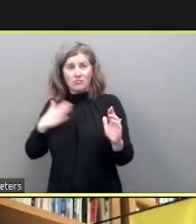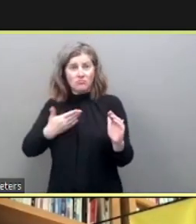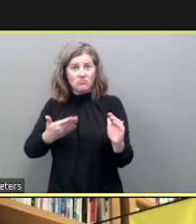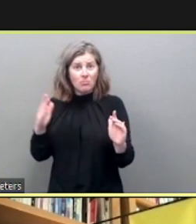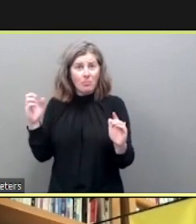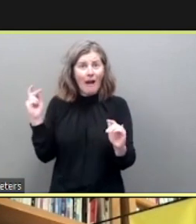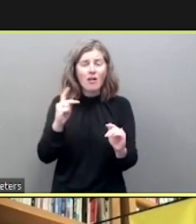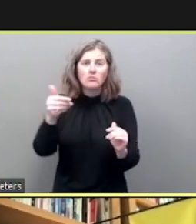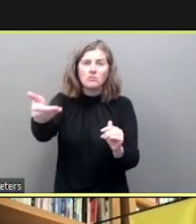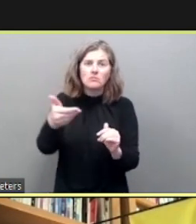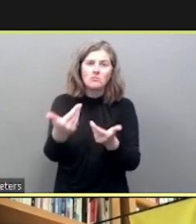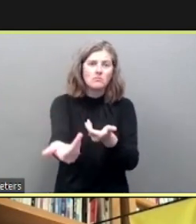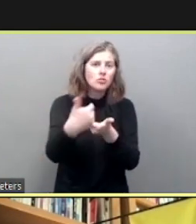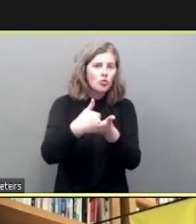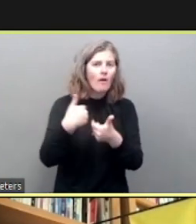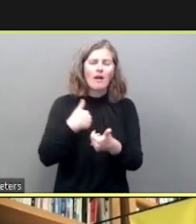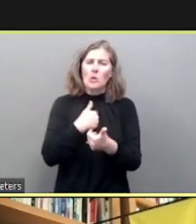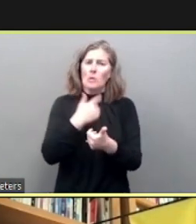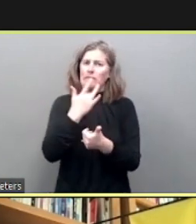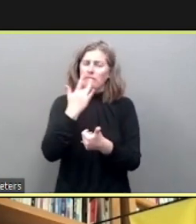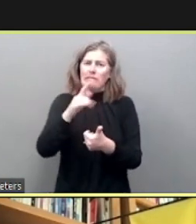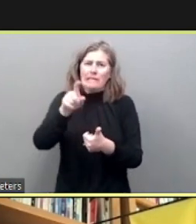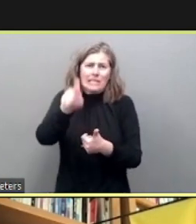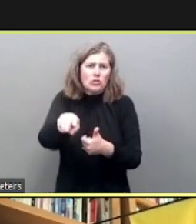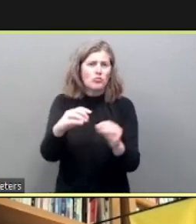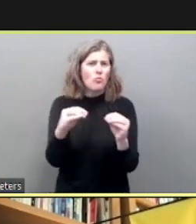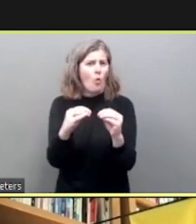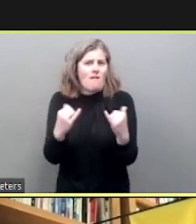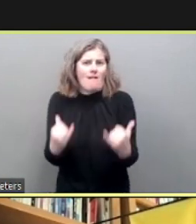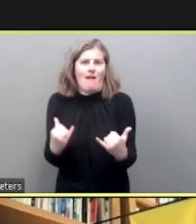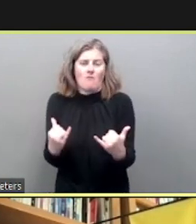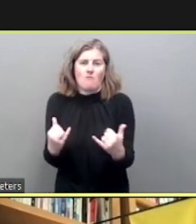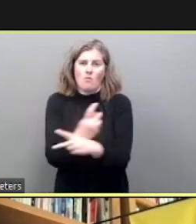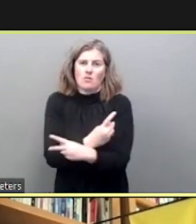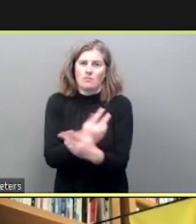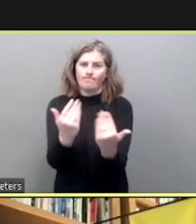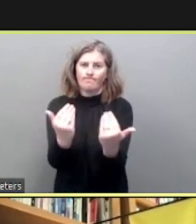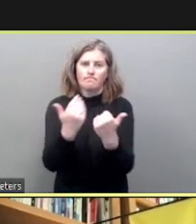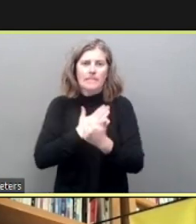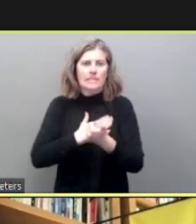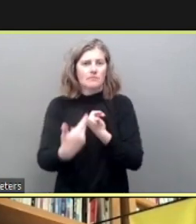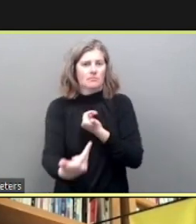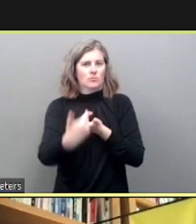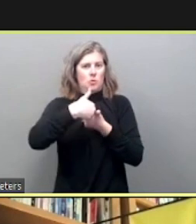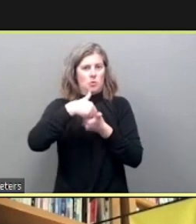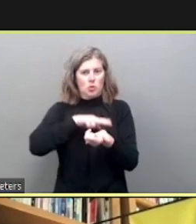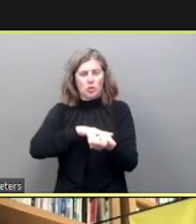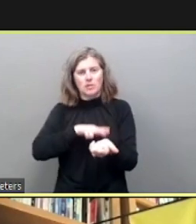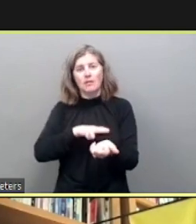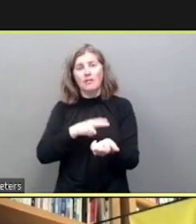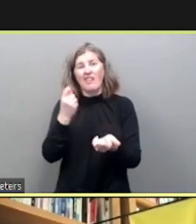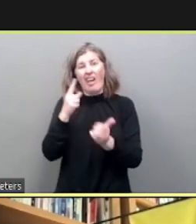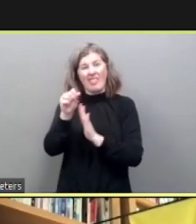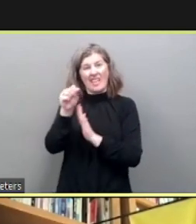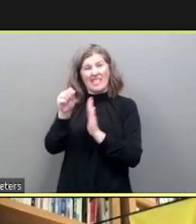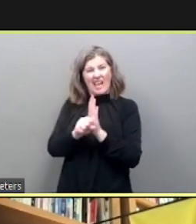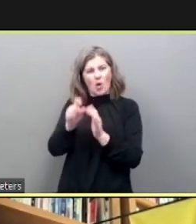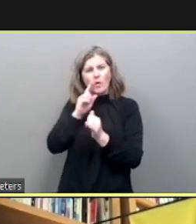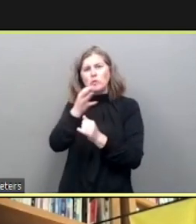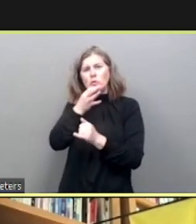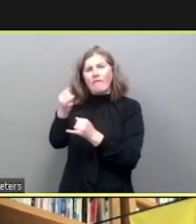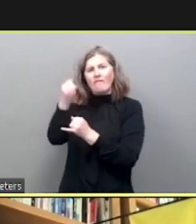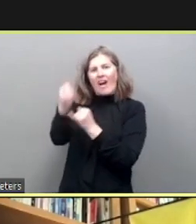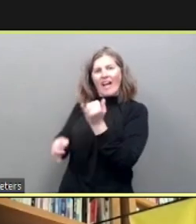we would invite you back now. We need you more than we ever have before. The state's in the process of finalizing a contract with